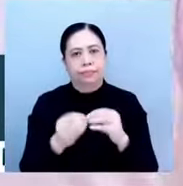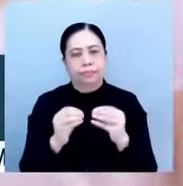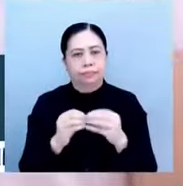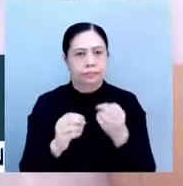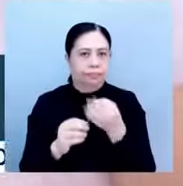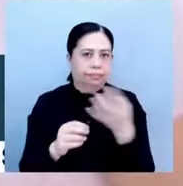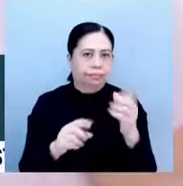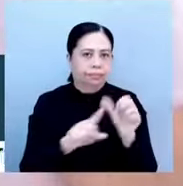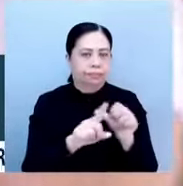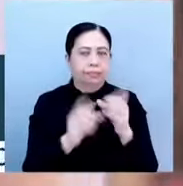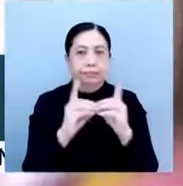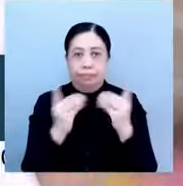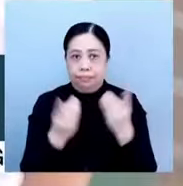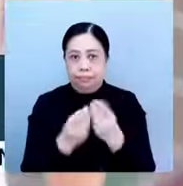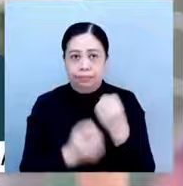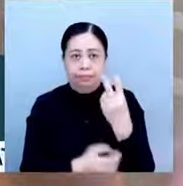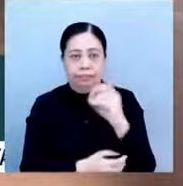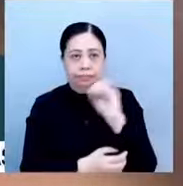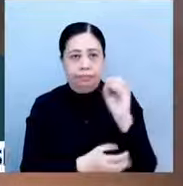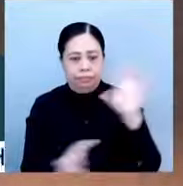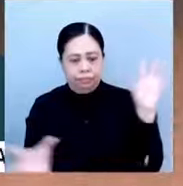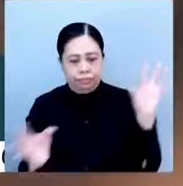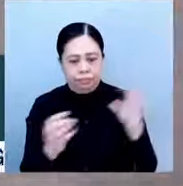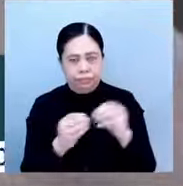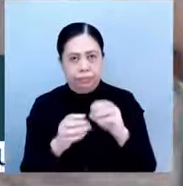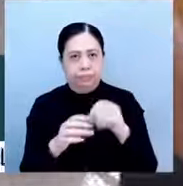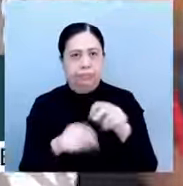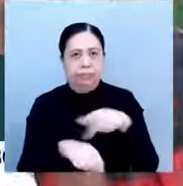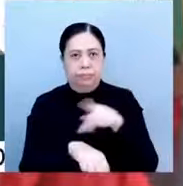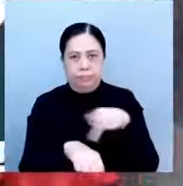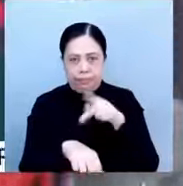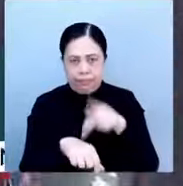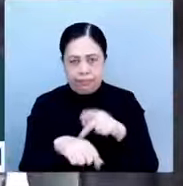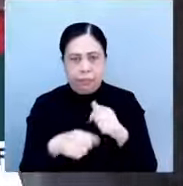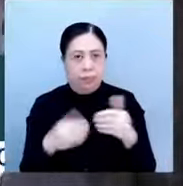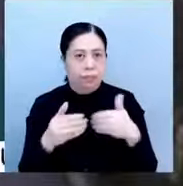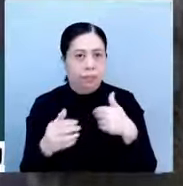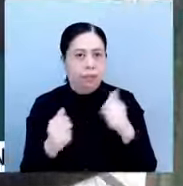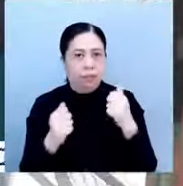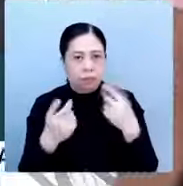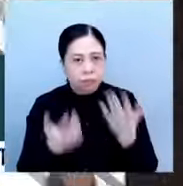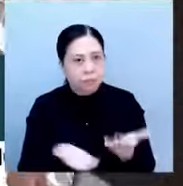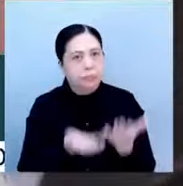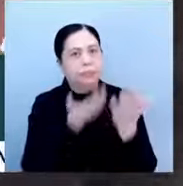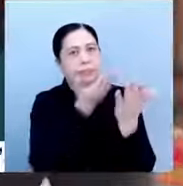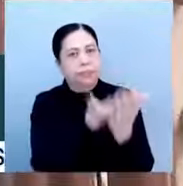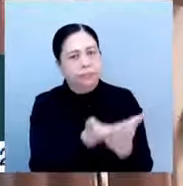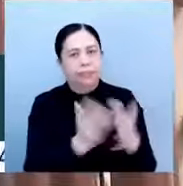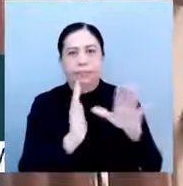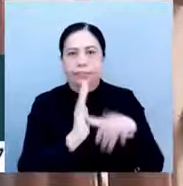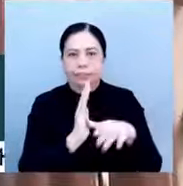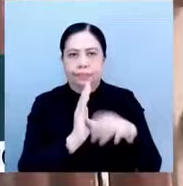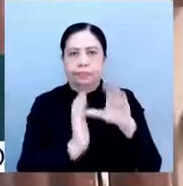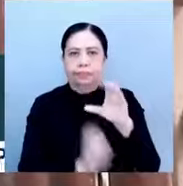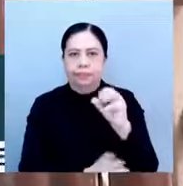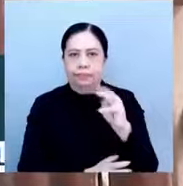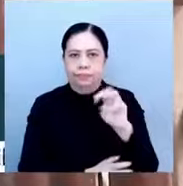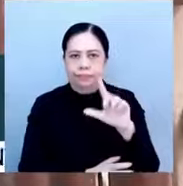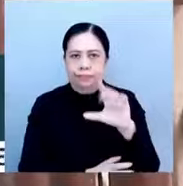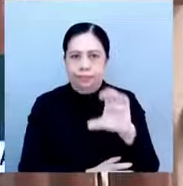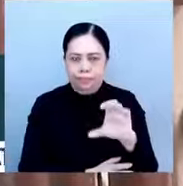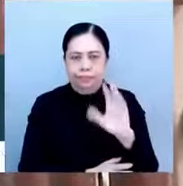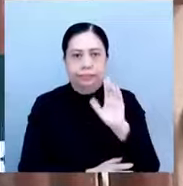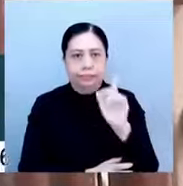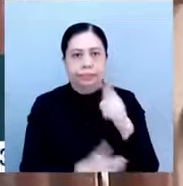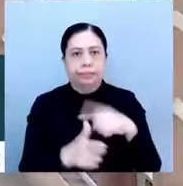and 12% of the total number of voters in the country before it could be submitted to the Commission on Elections. The COMELEC would then need